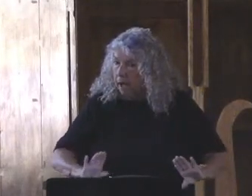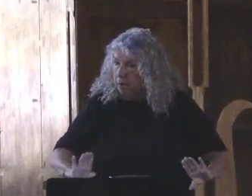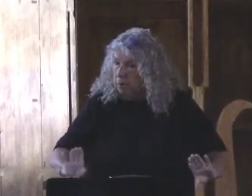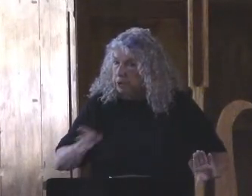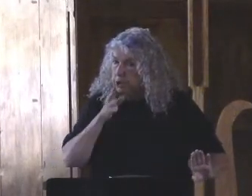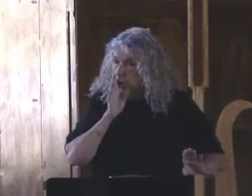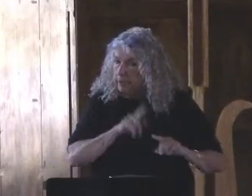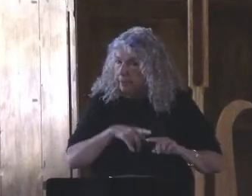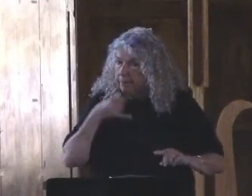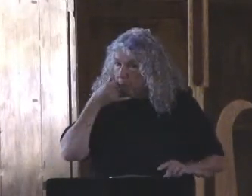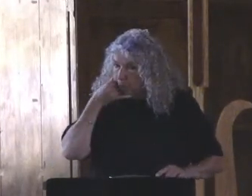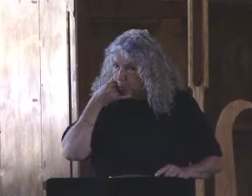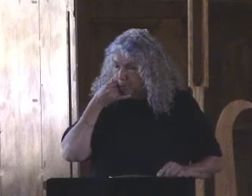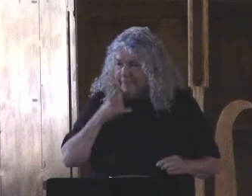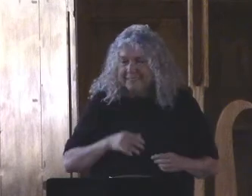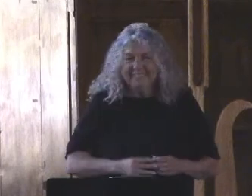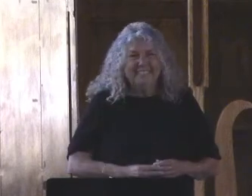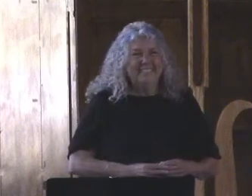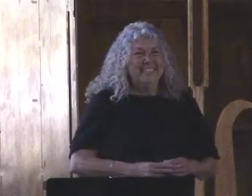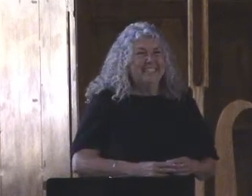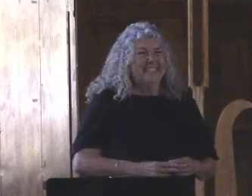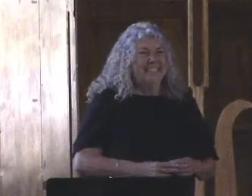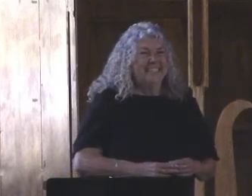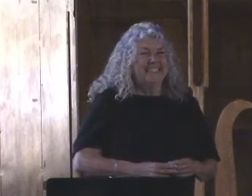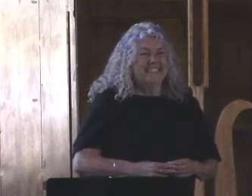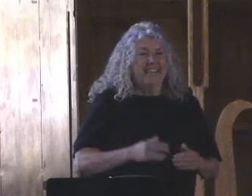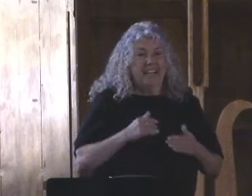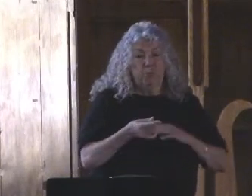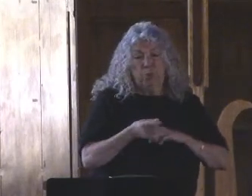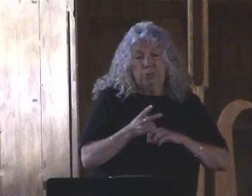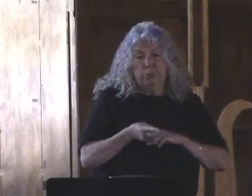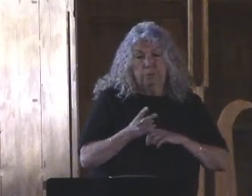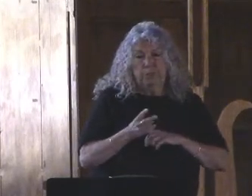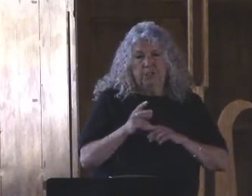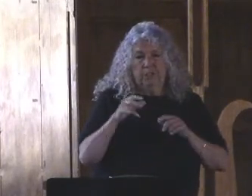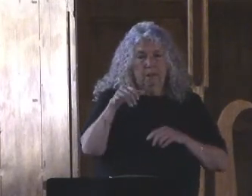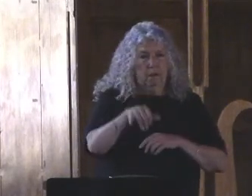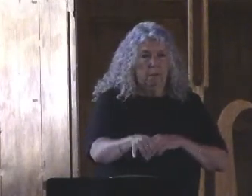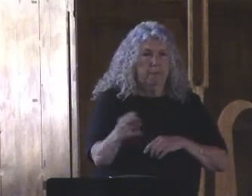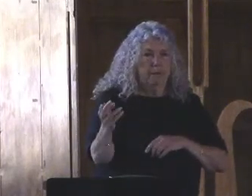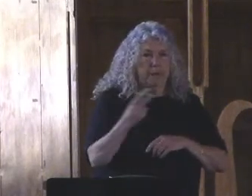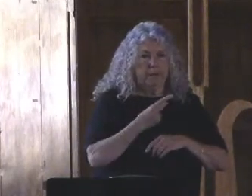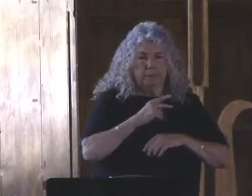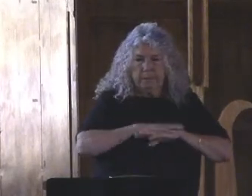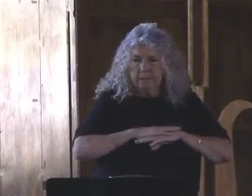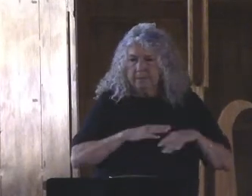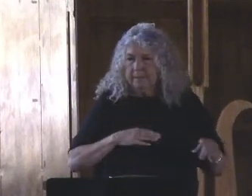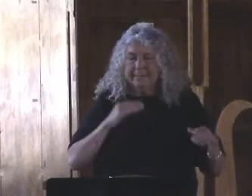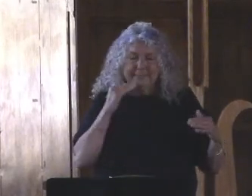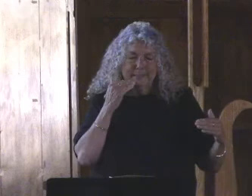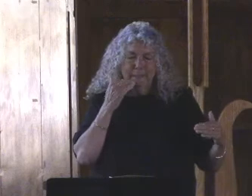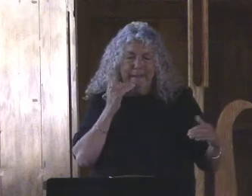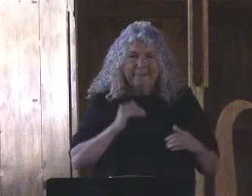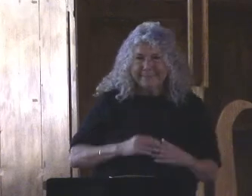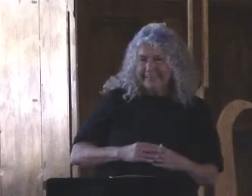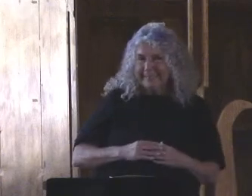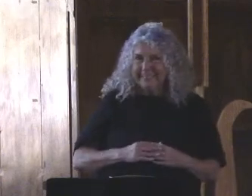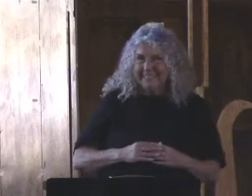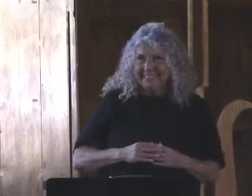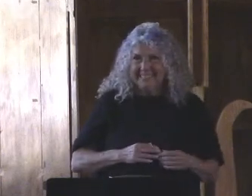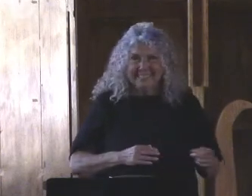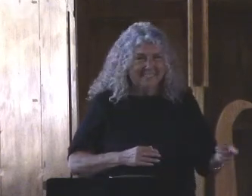as she talked to whoever was on the phone. After a minute or two, she hung up, came back to my table, and she had a little smile on her